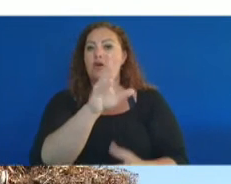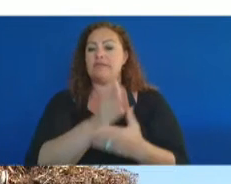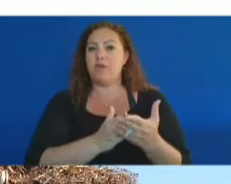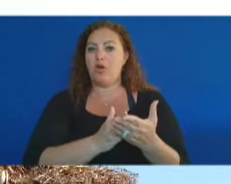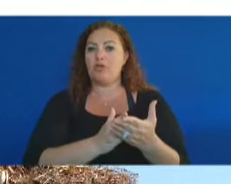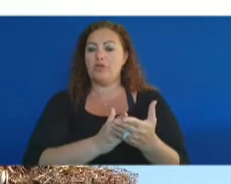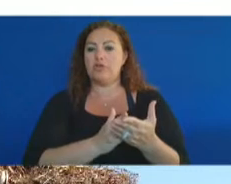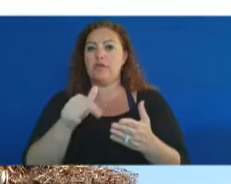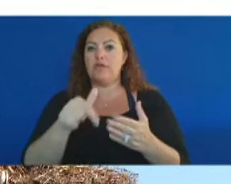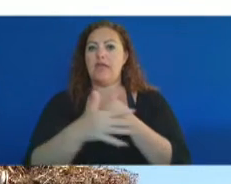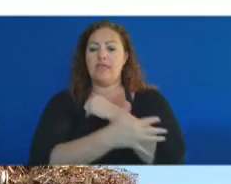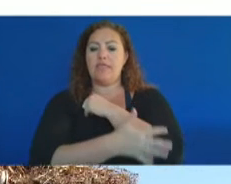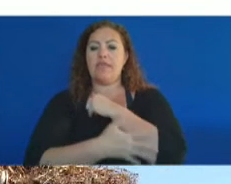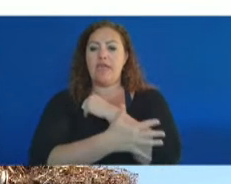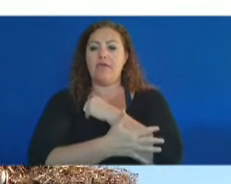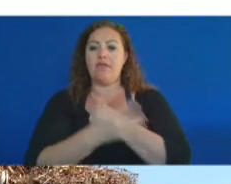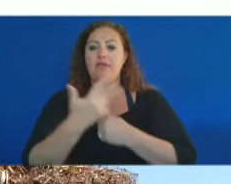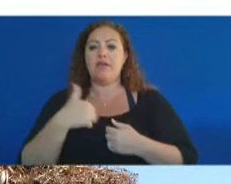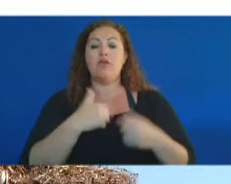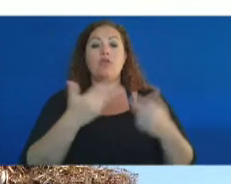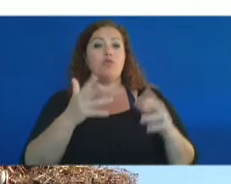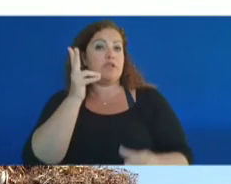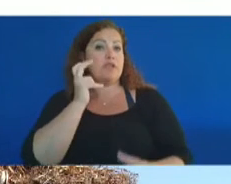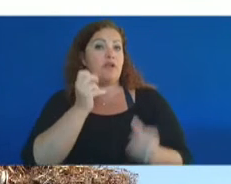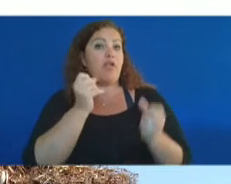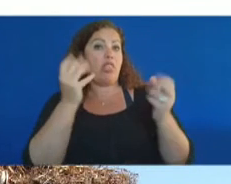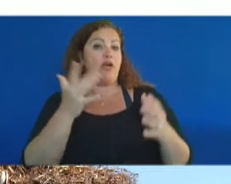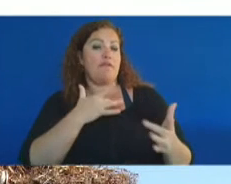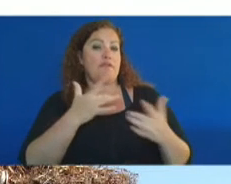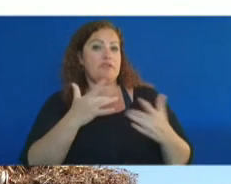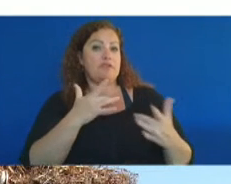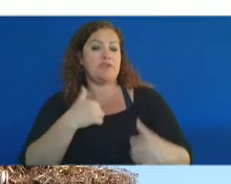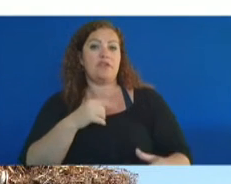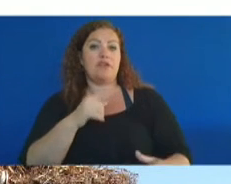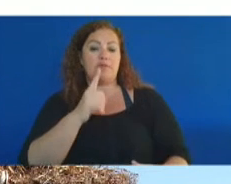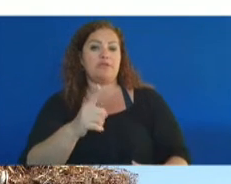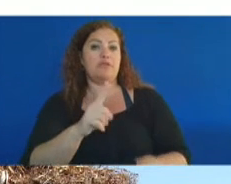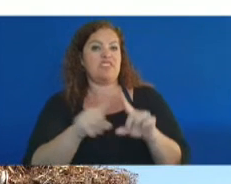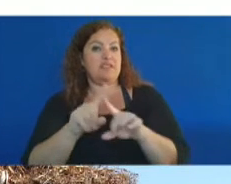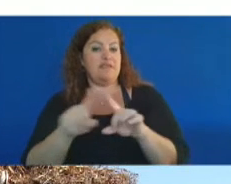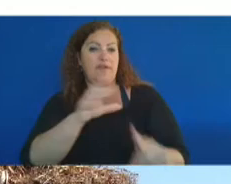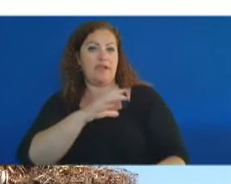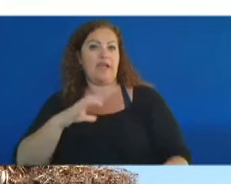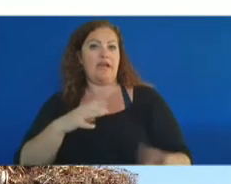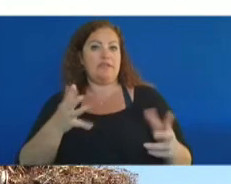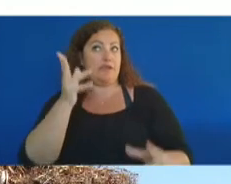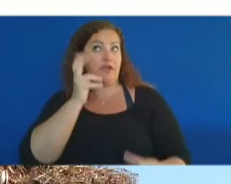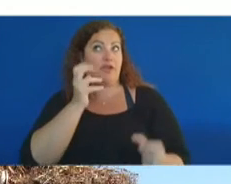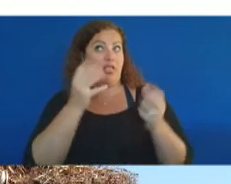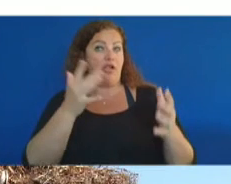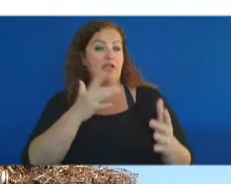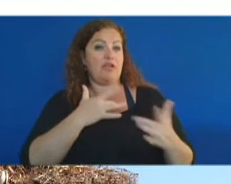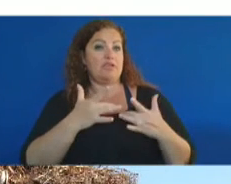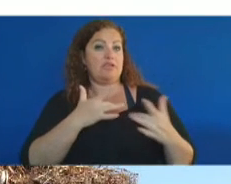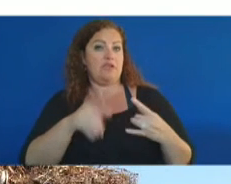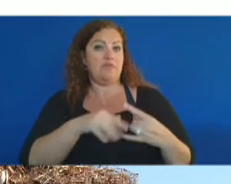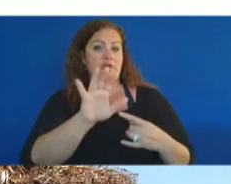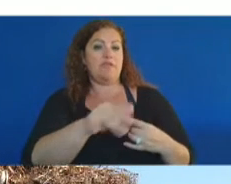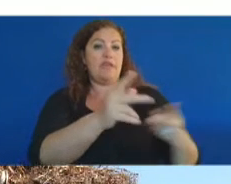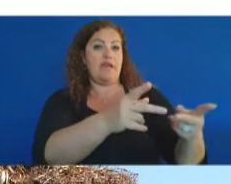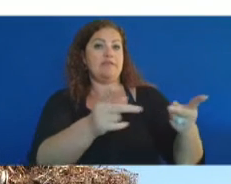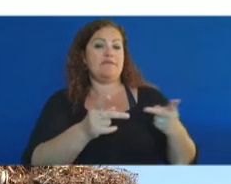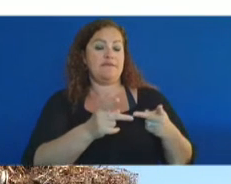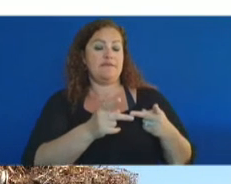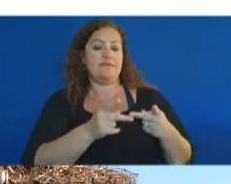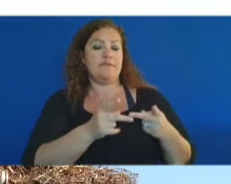county and we did hear a lot of concern and I'm sure a number of council members heard a lot of concern about that facility